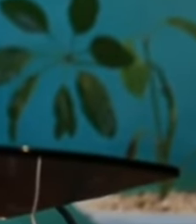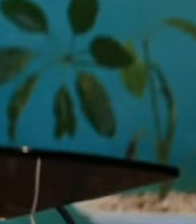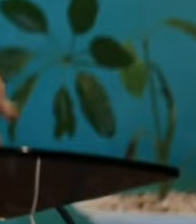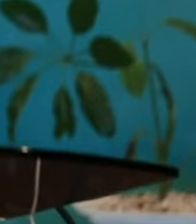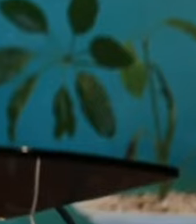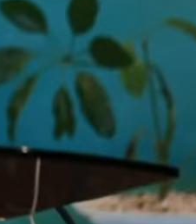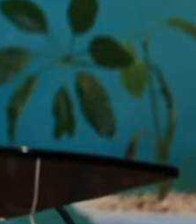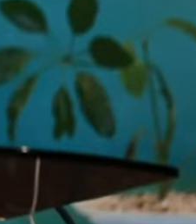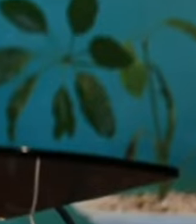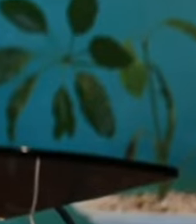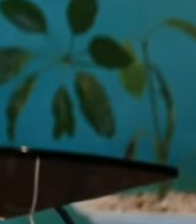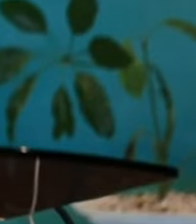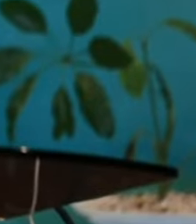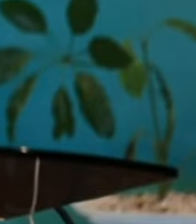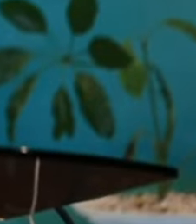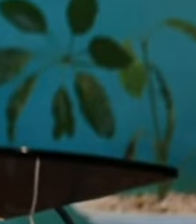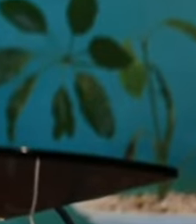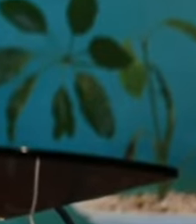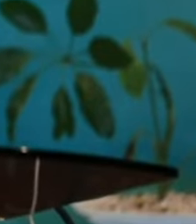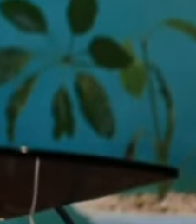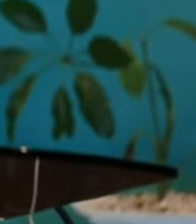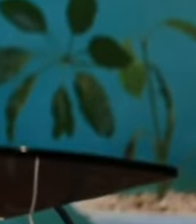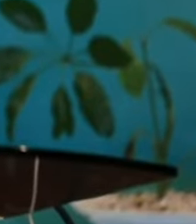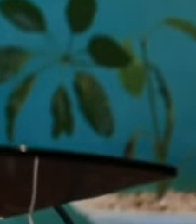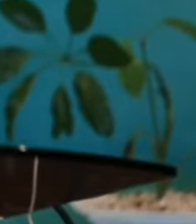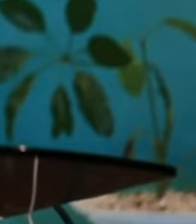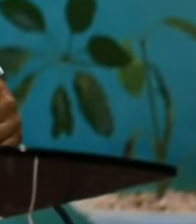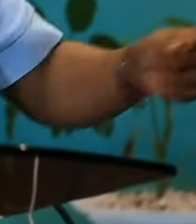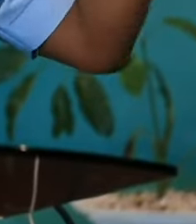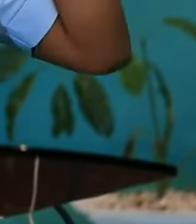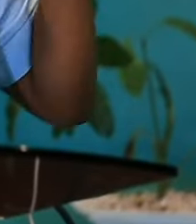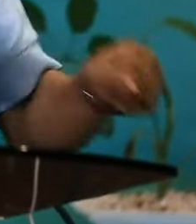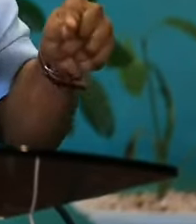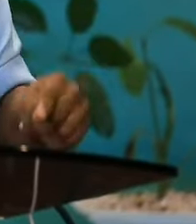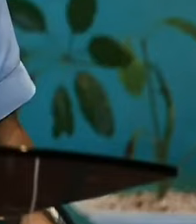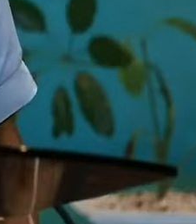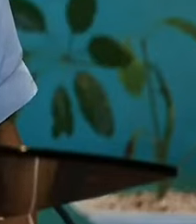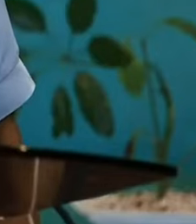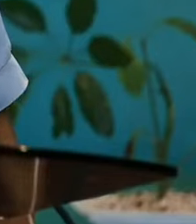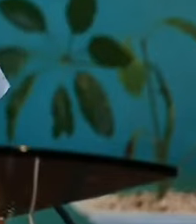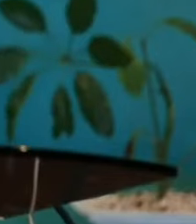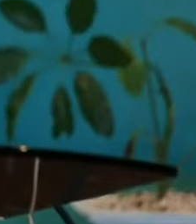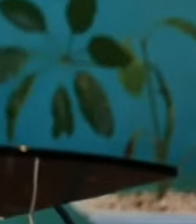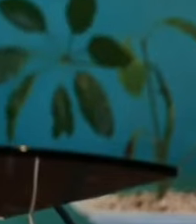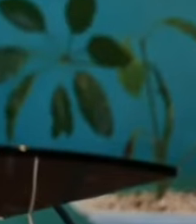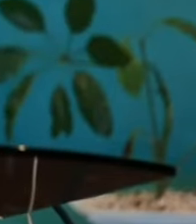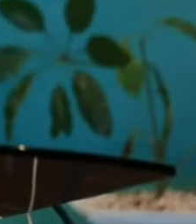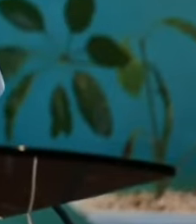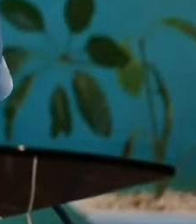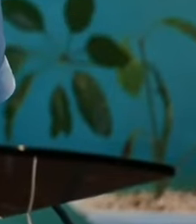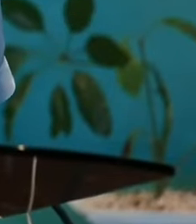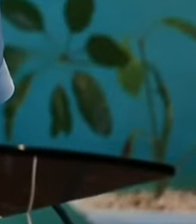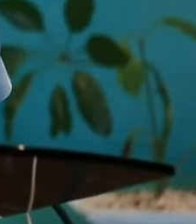him in every way. He's about to exit. He needs to leave a legacy. He called the most trusted servant and said, make